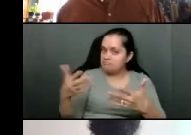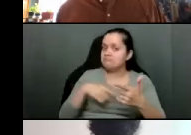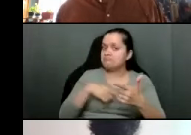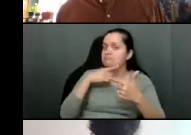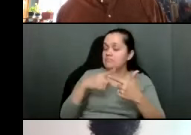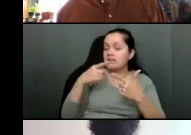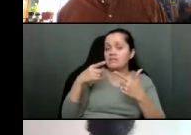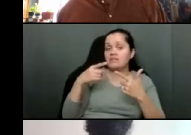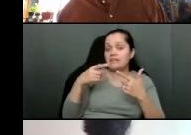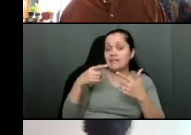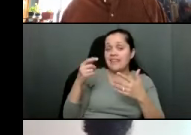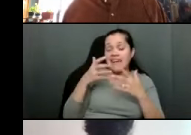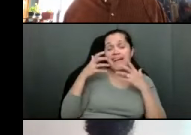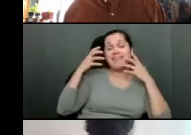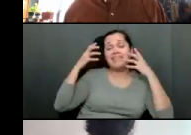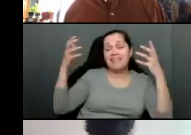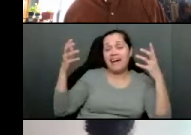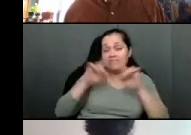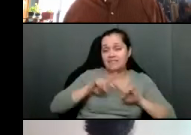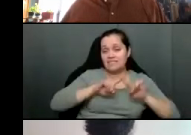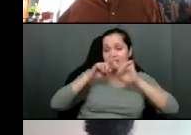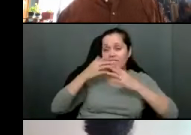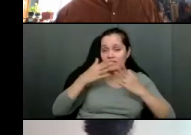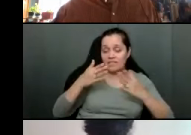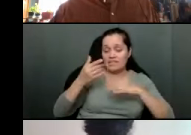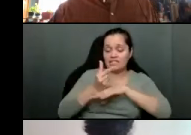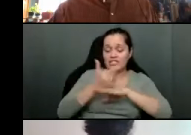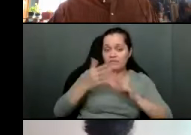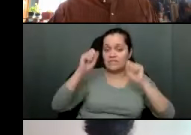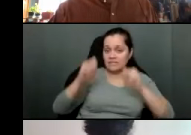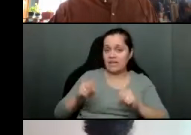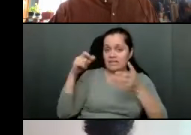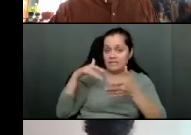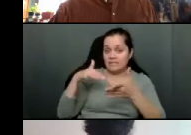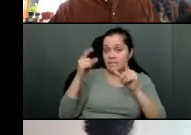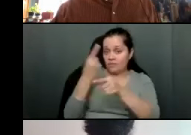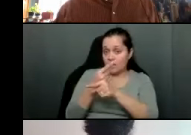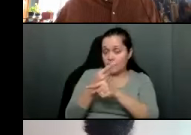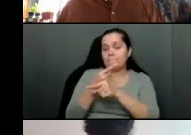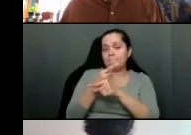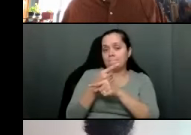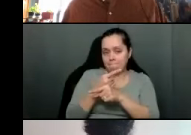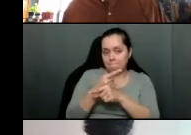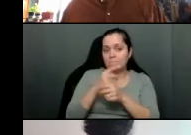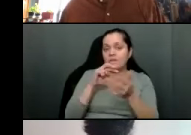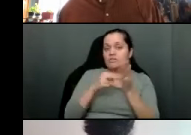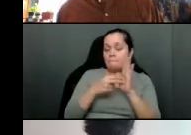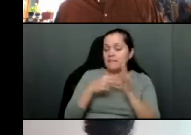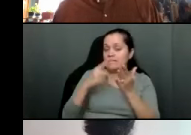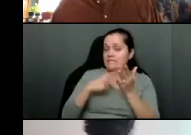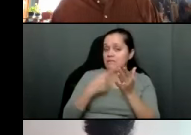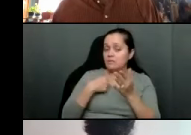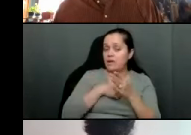Even so, that's a lot of things that geographers can study. And it means that sometimes we